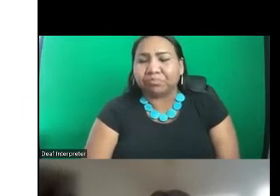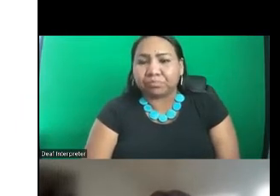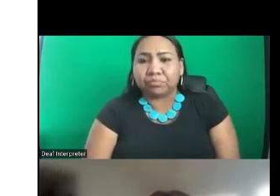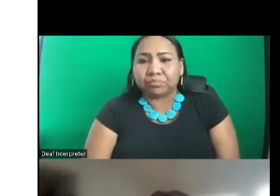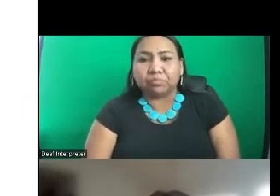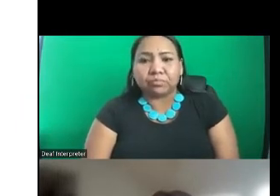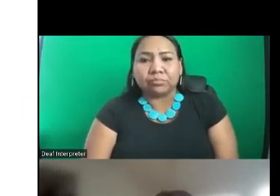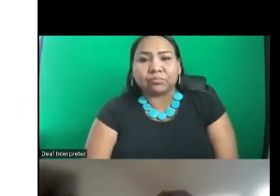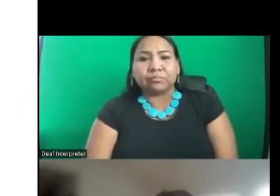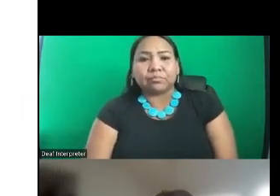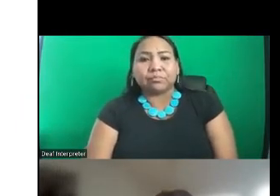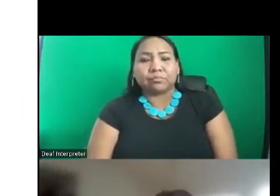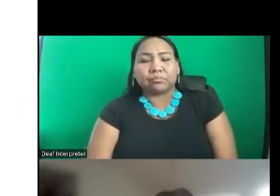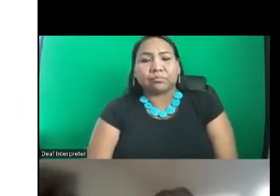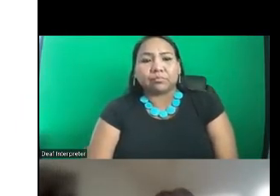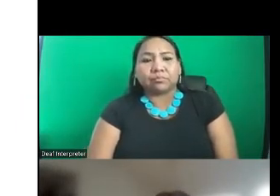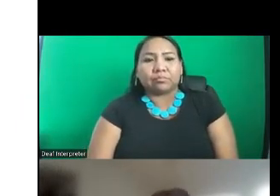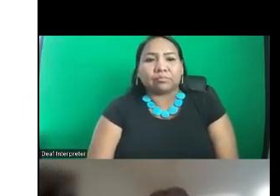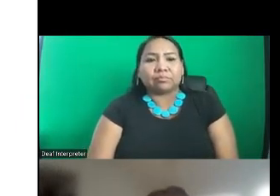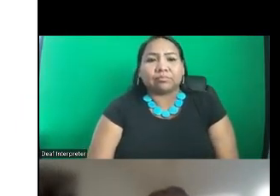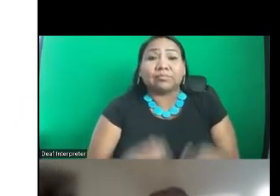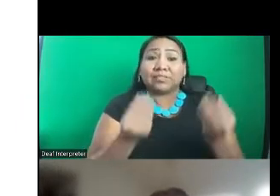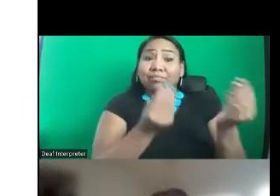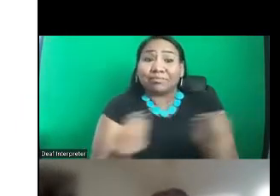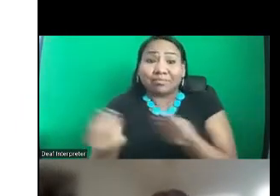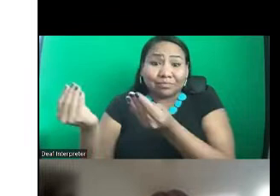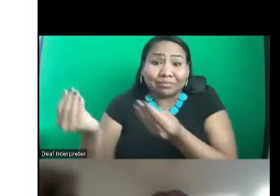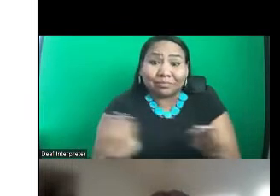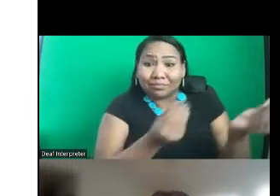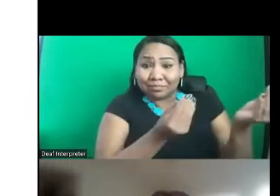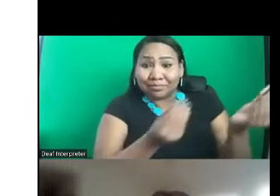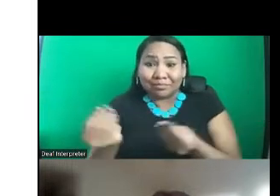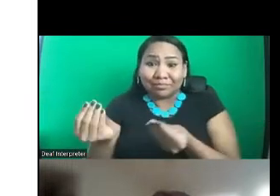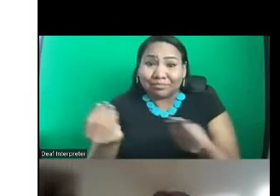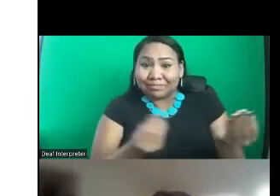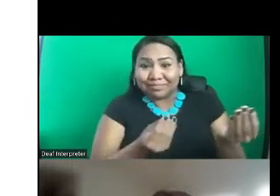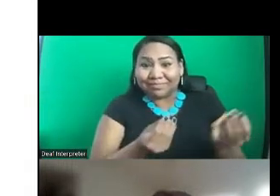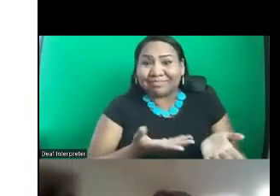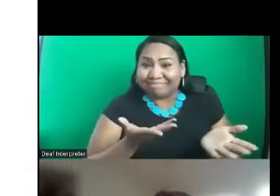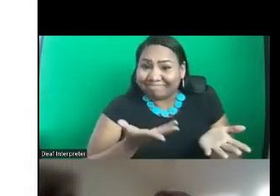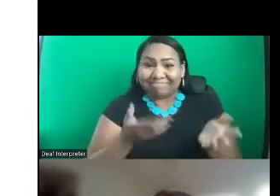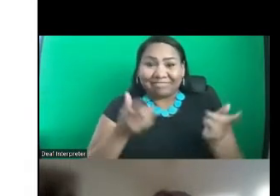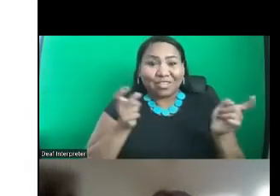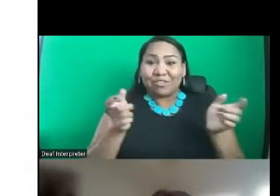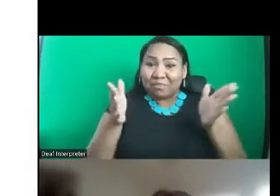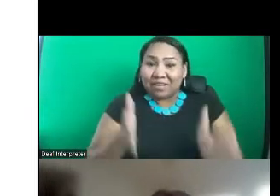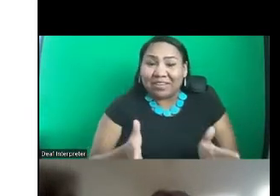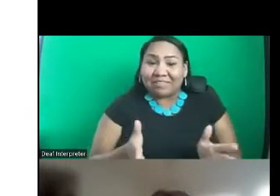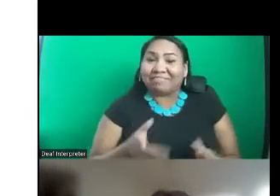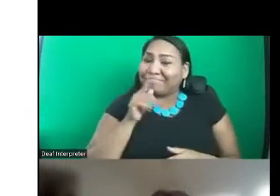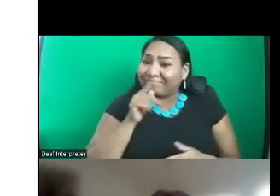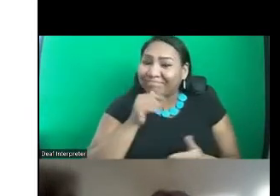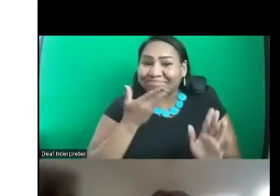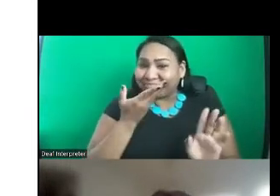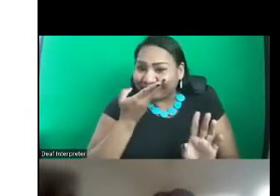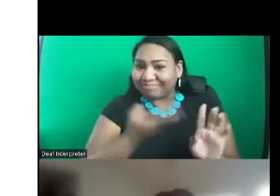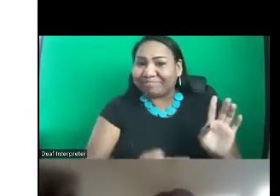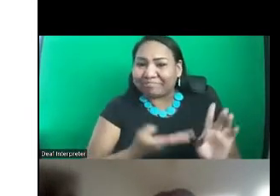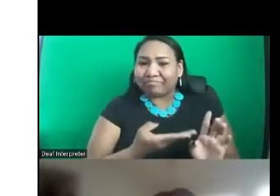slide, please. I'd like to introduce you to our moderator today. Kavehi